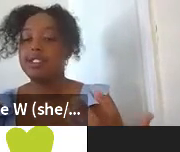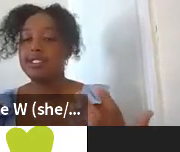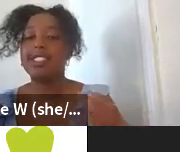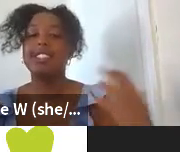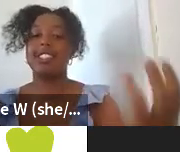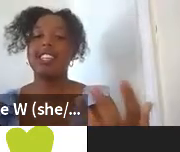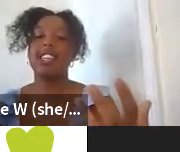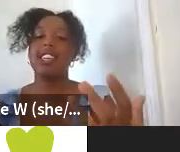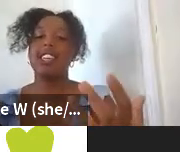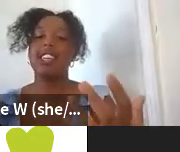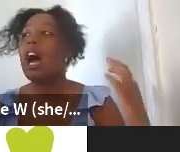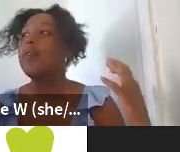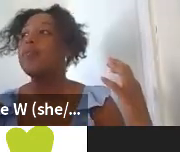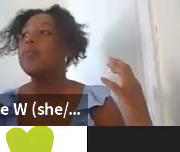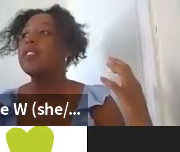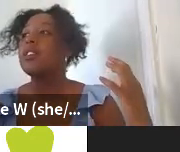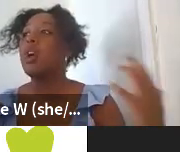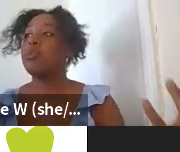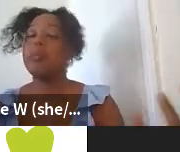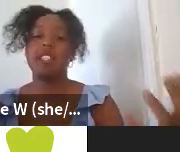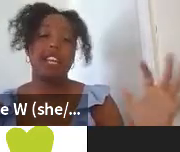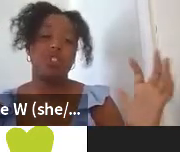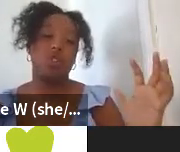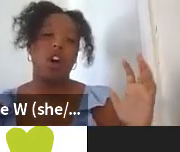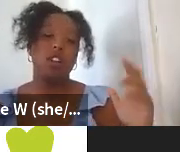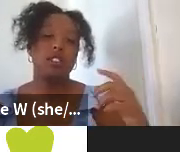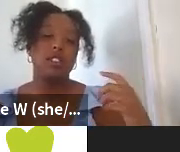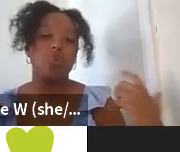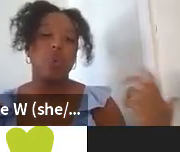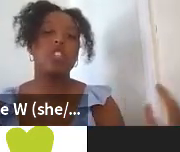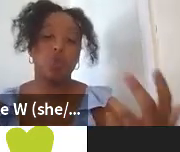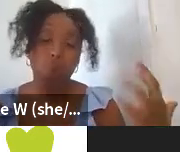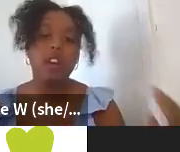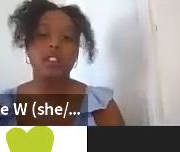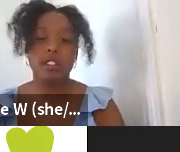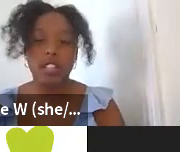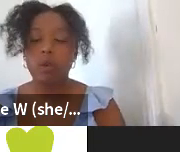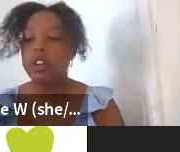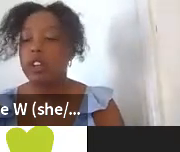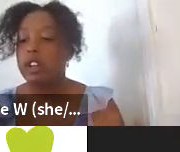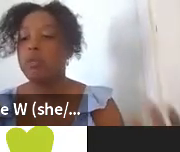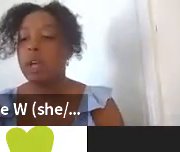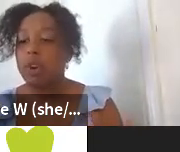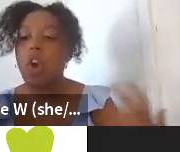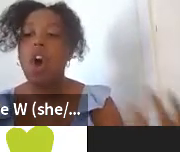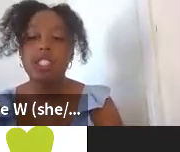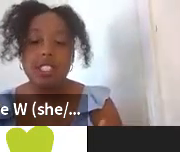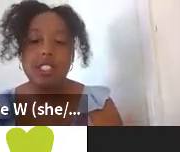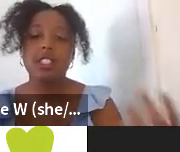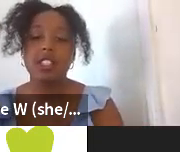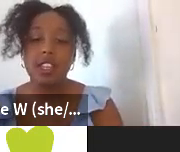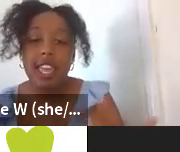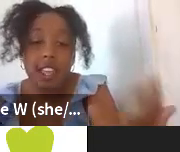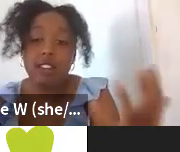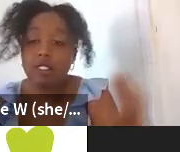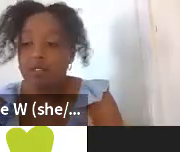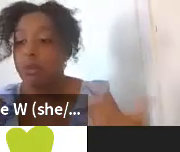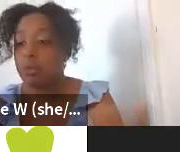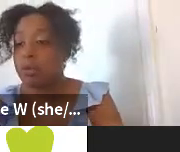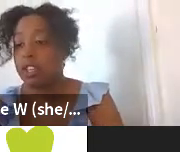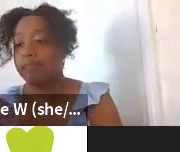hard to see what Robin DiAngelo calls the racial waters that we're constantly